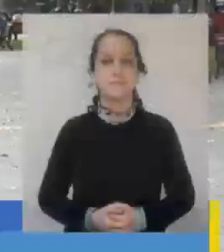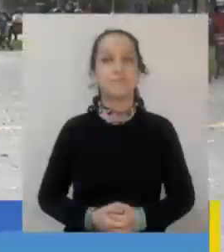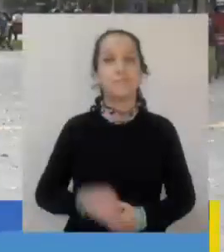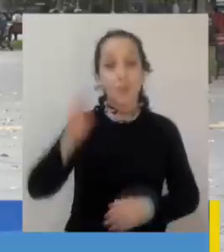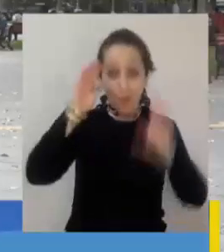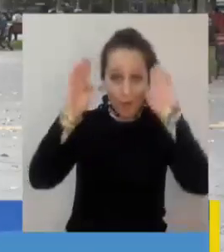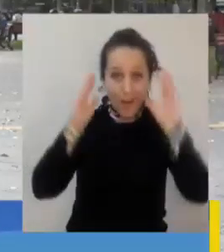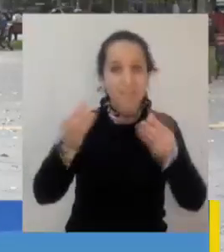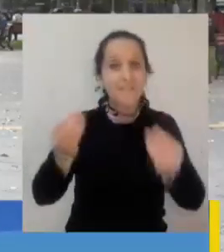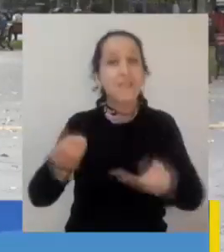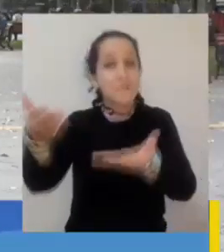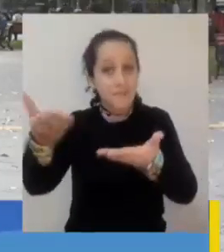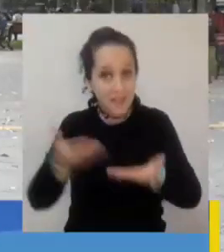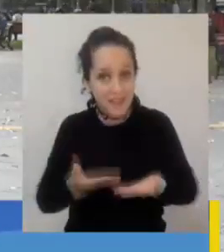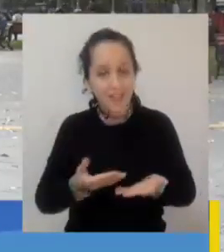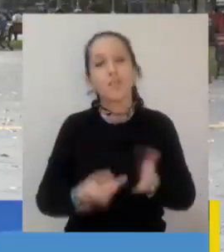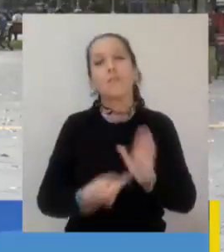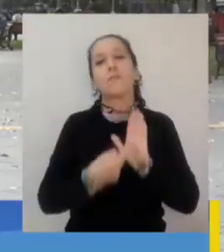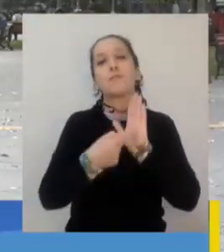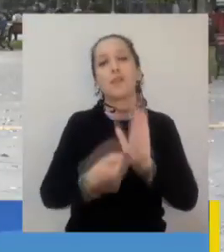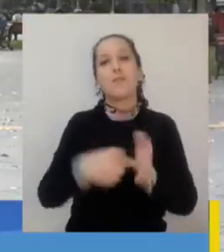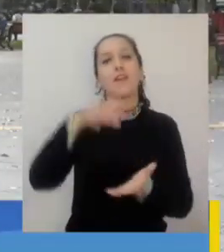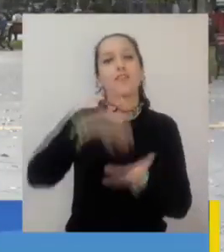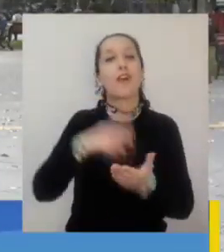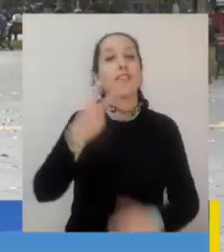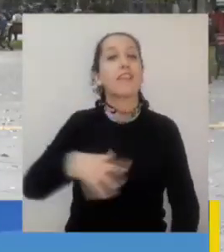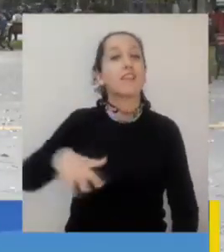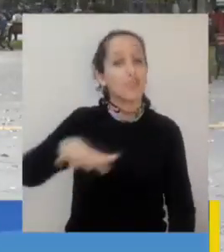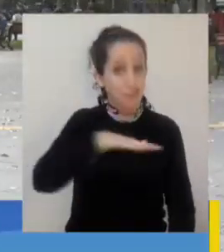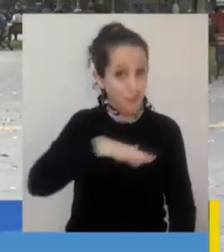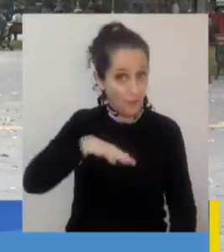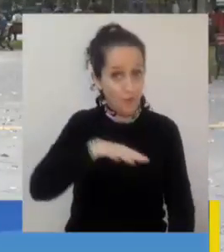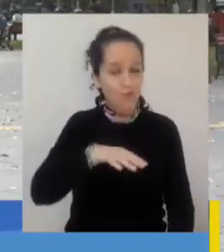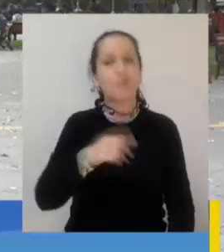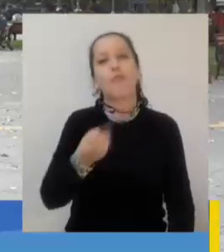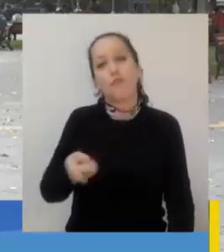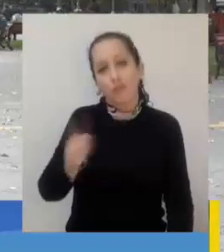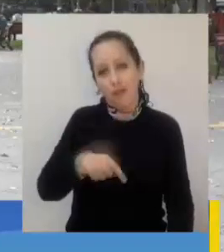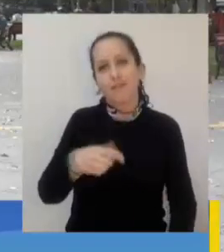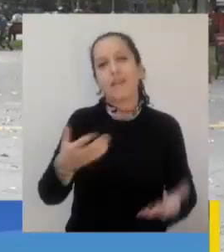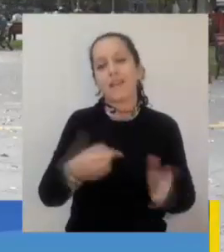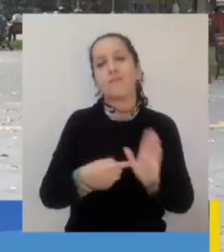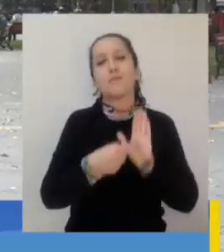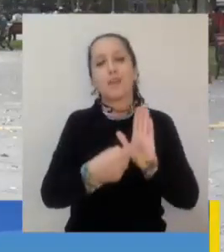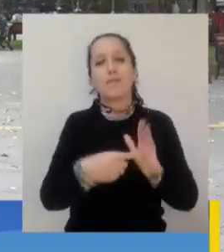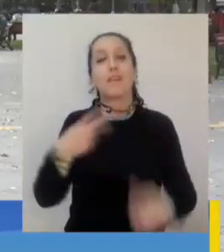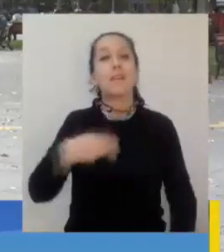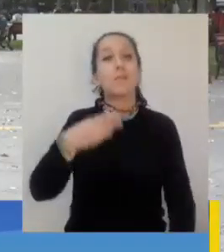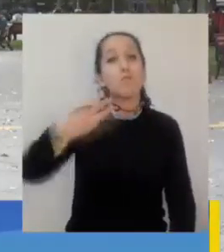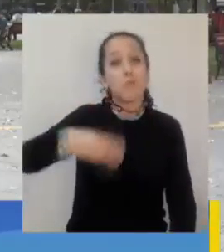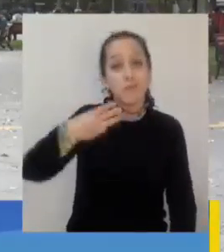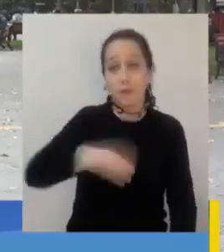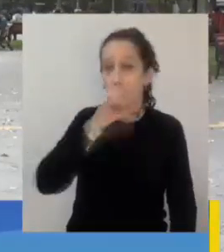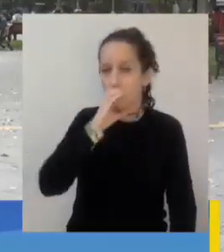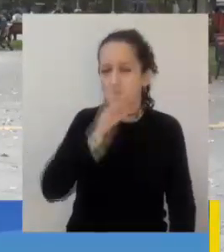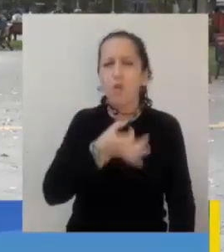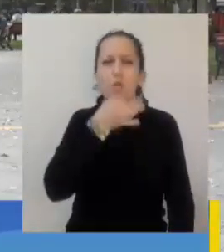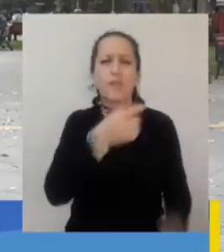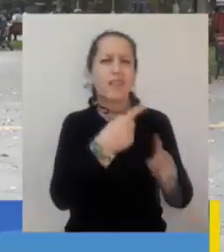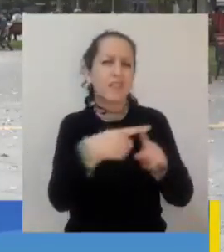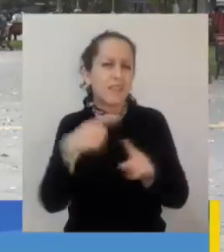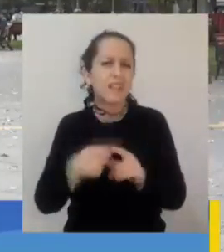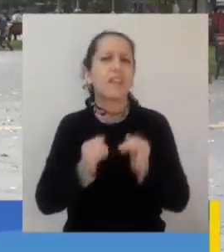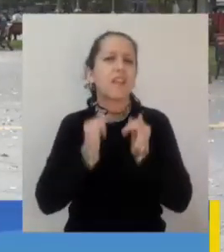Welcome to a new edition of Ciudad de Todas y Todos, the program of the Municipality of Concepción that brings the main information